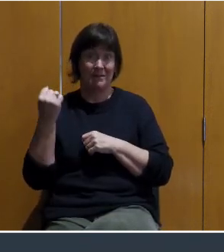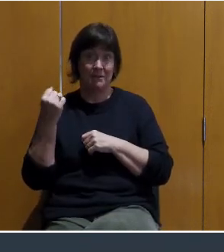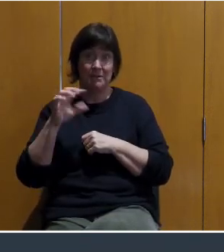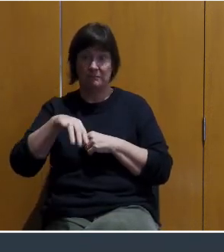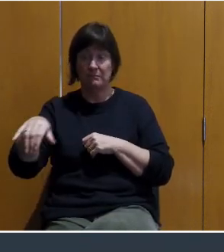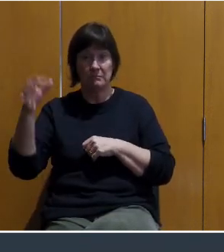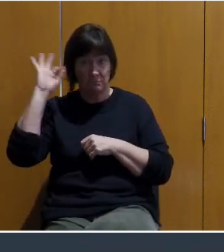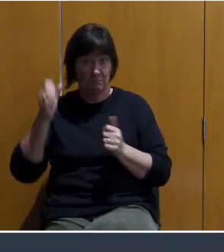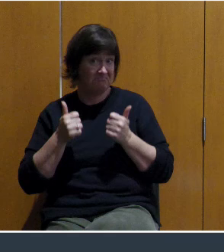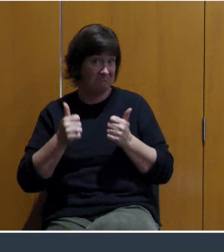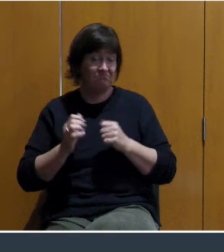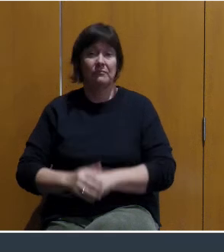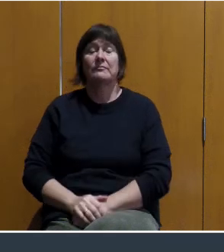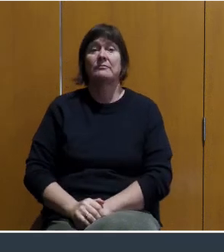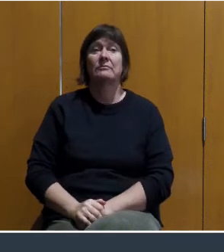Thank you.